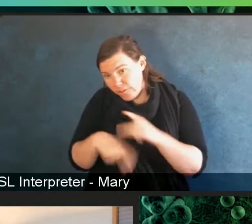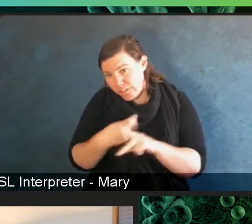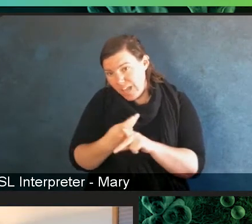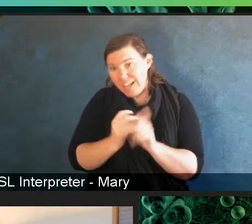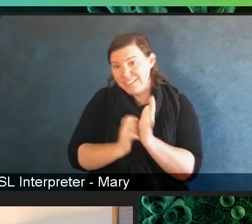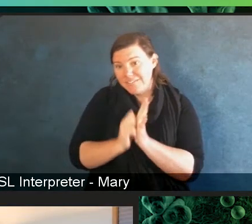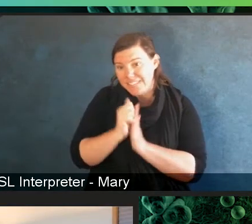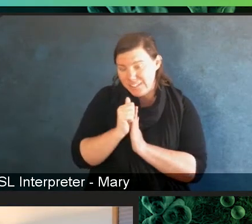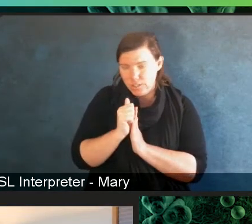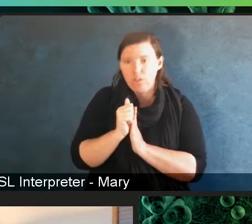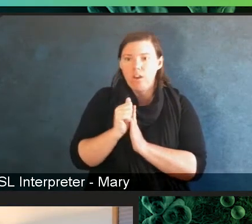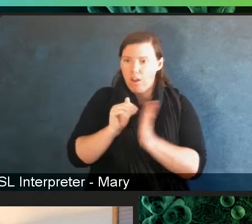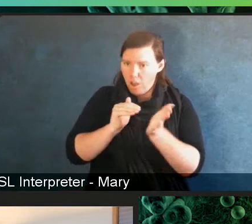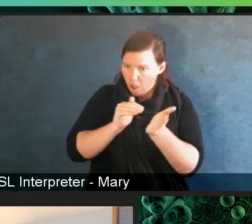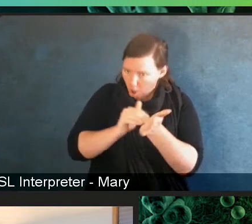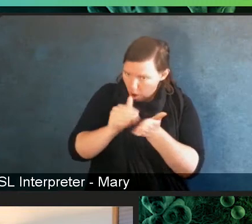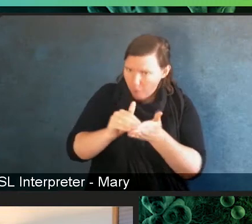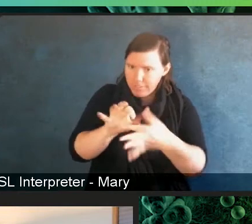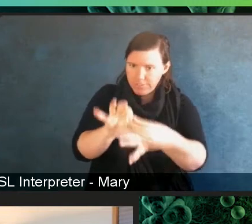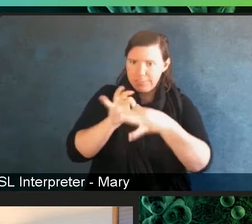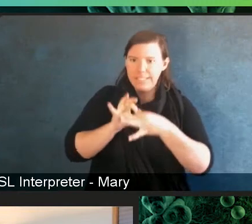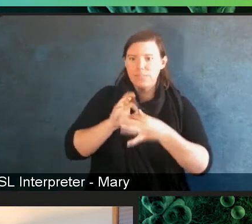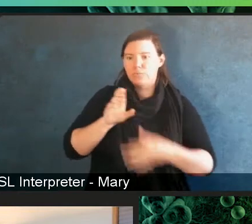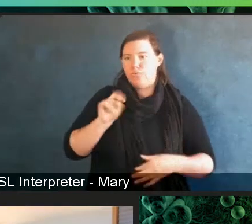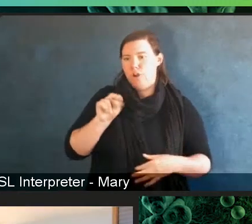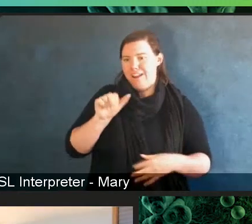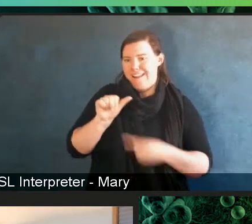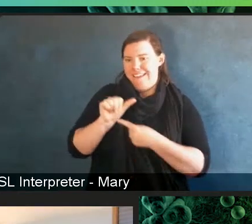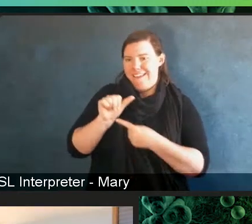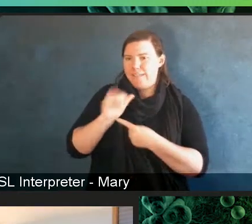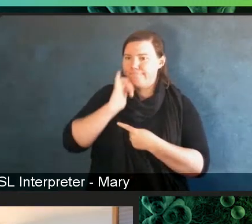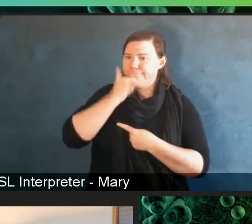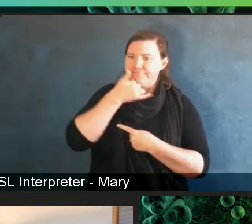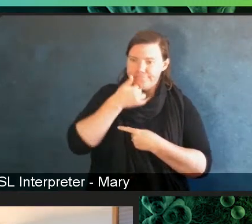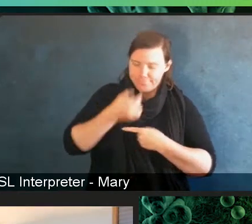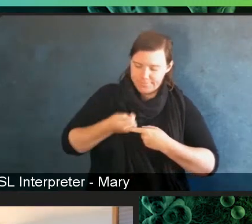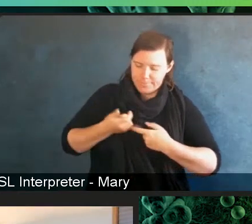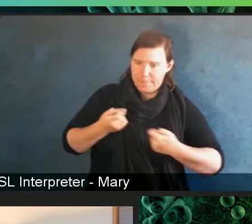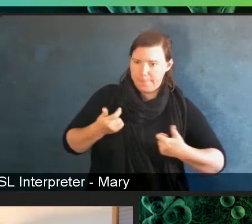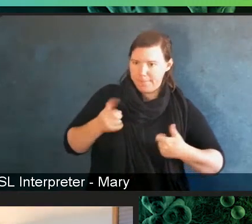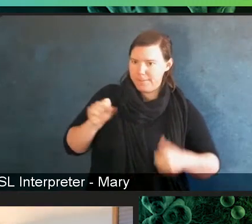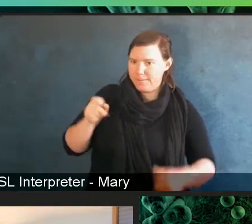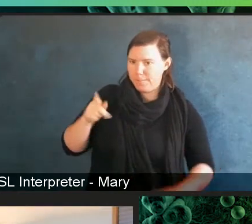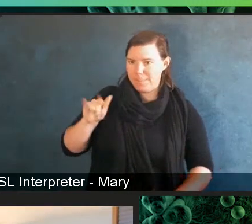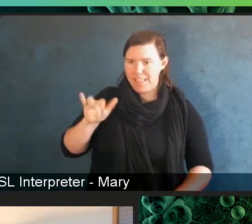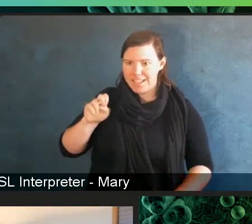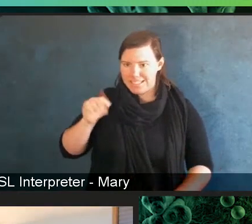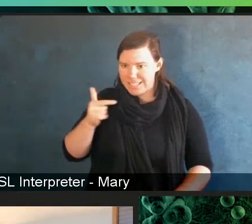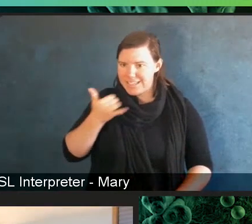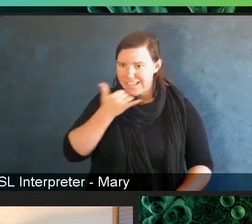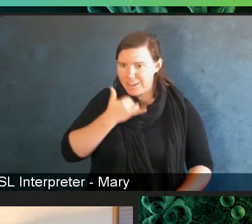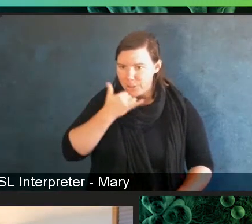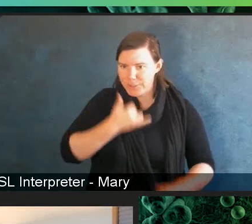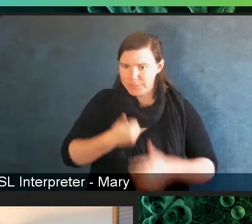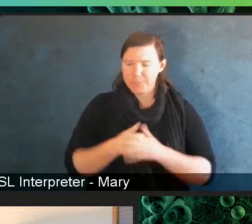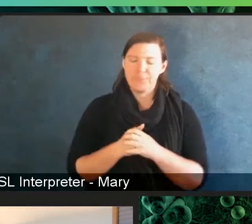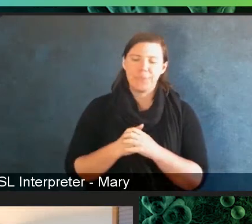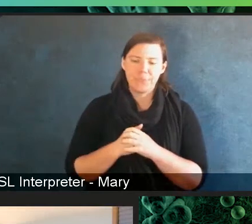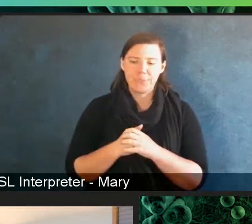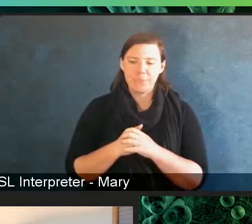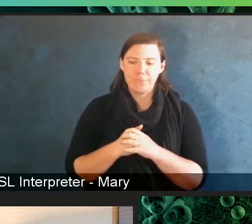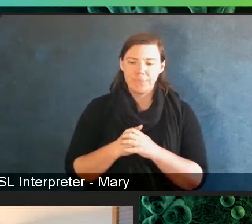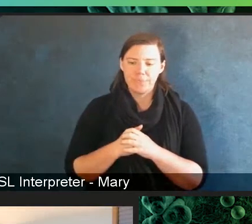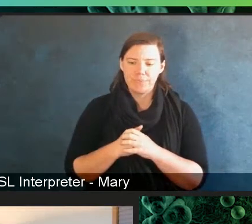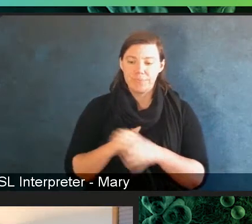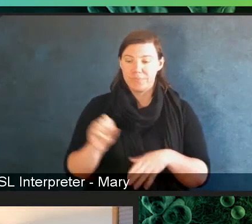cancer. Great. So, Rob, last question I'm going to ask you before we move on is talking about the role of big data. So when you think